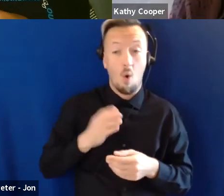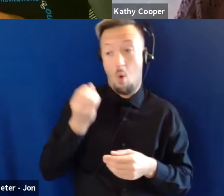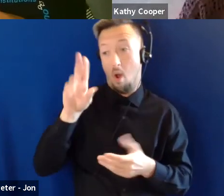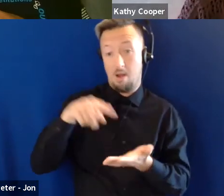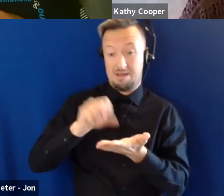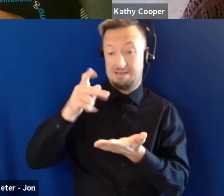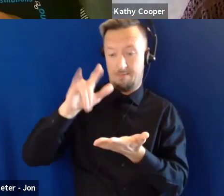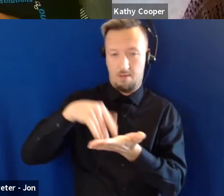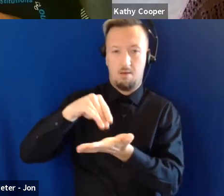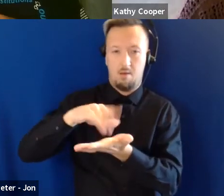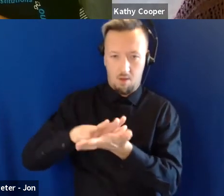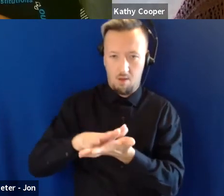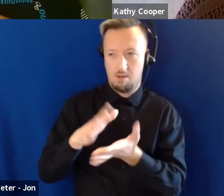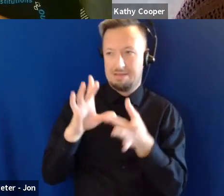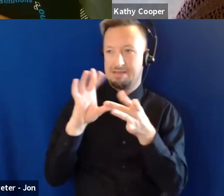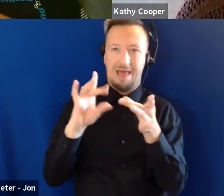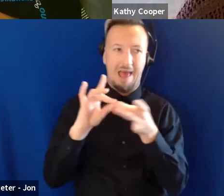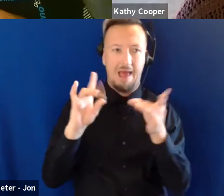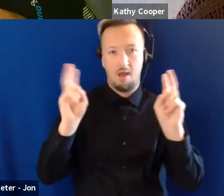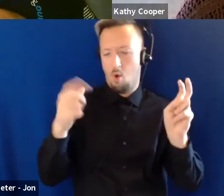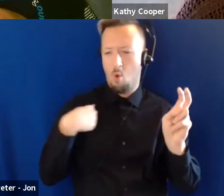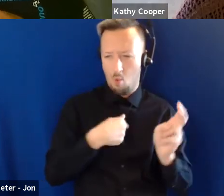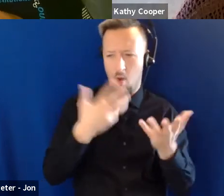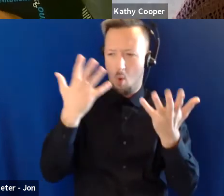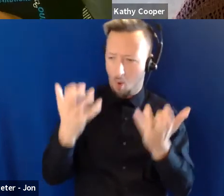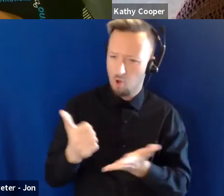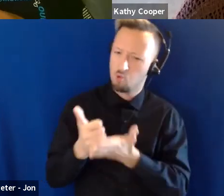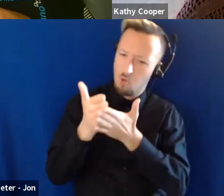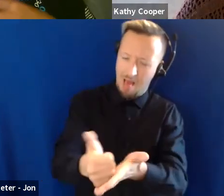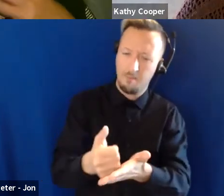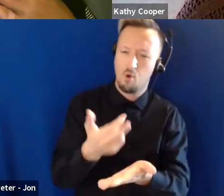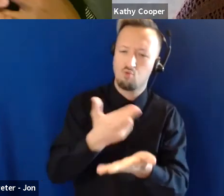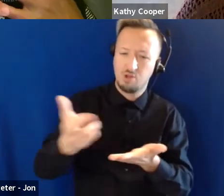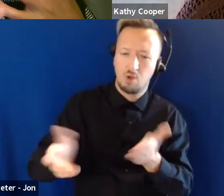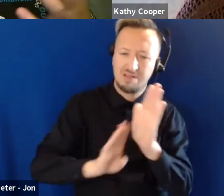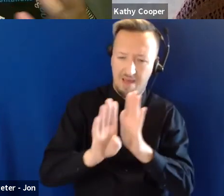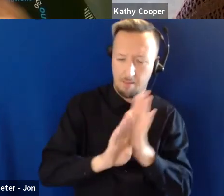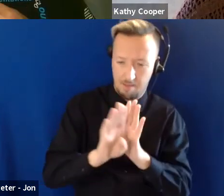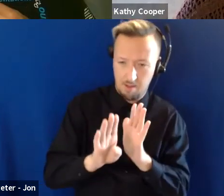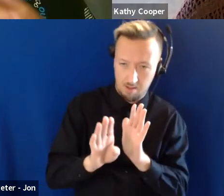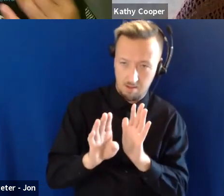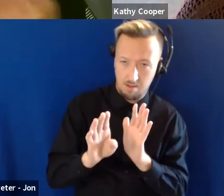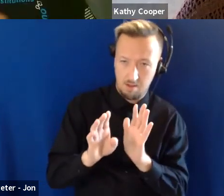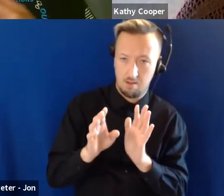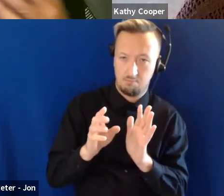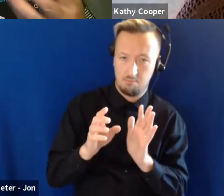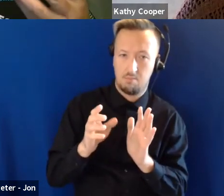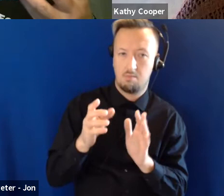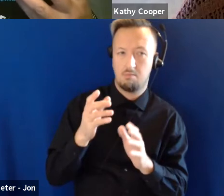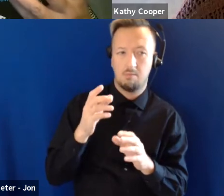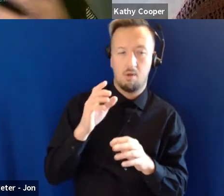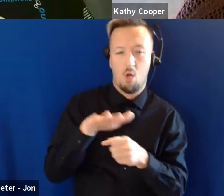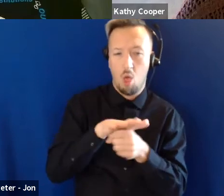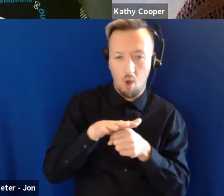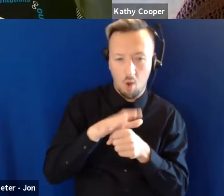want you to help with resource development up to and including, you know, the you know, locating,